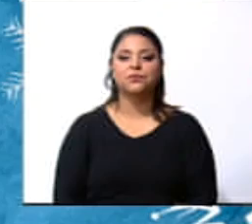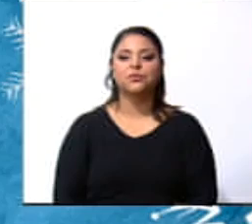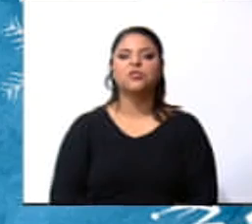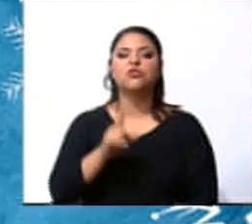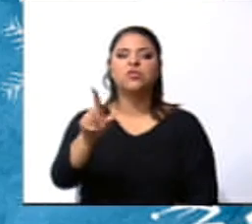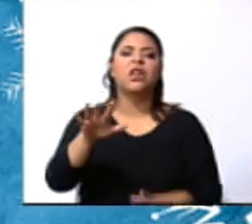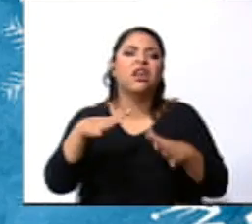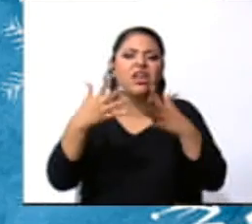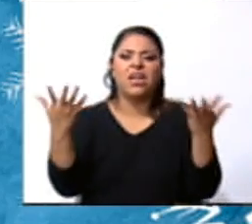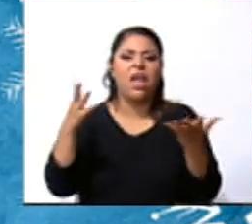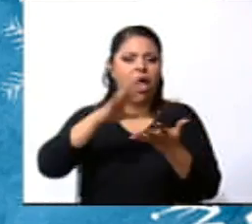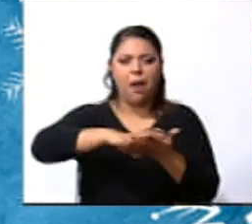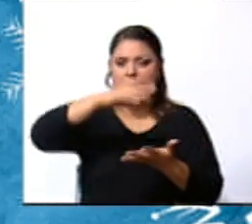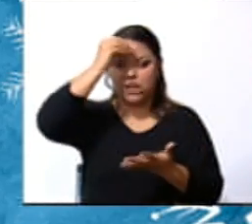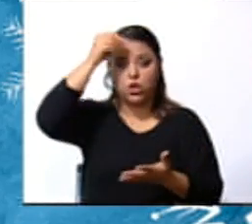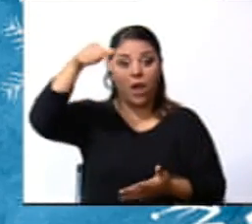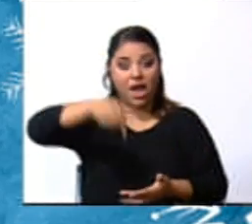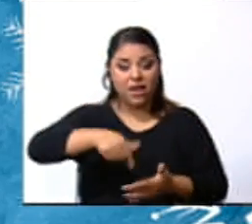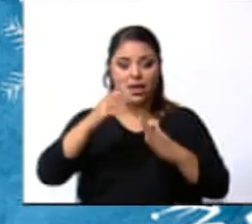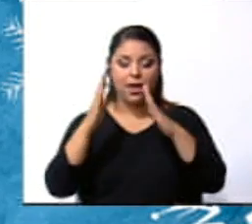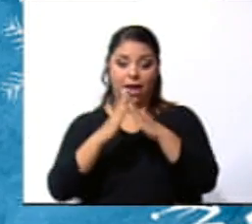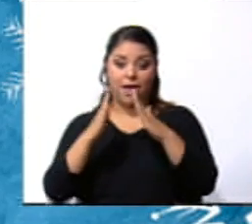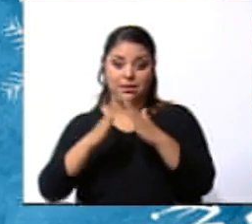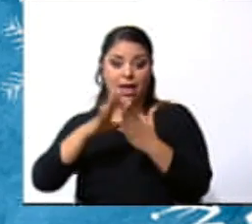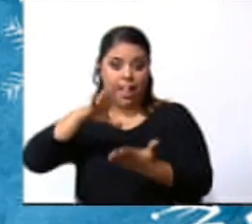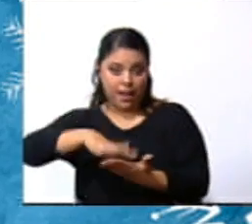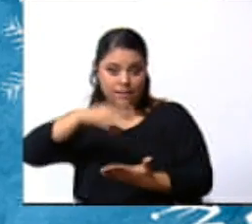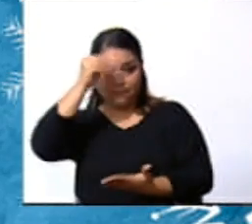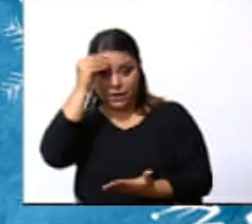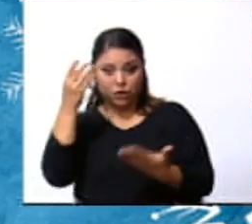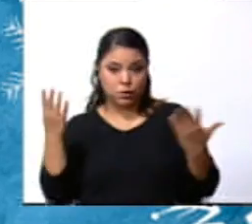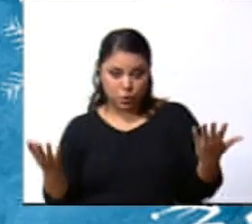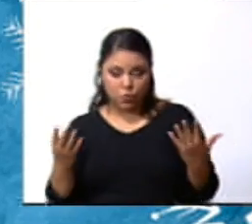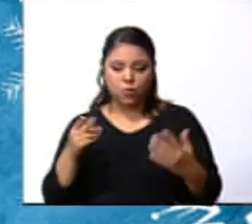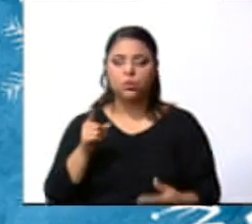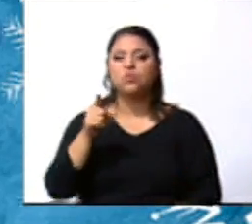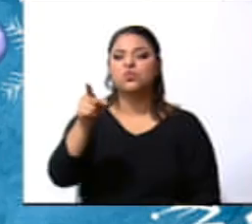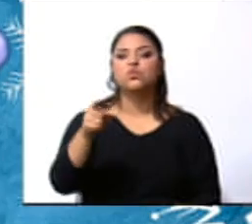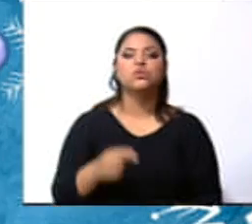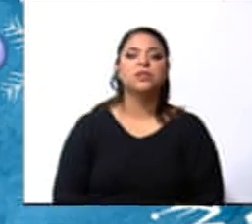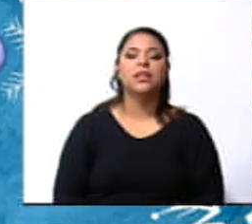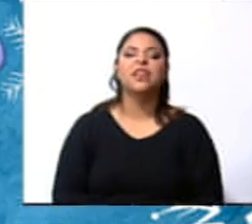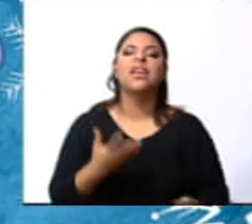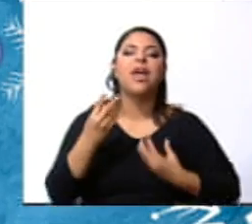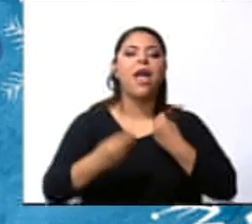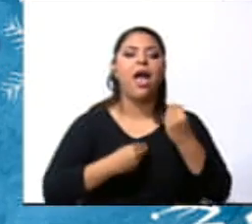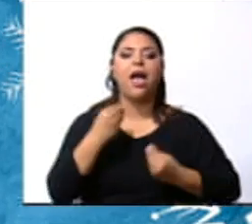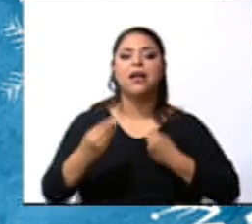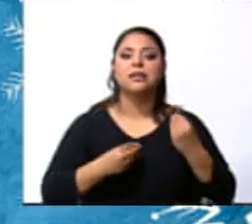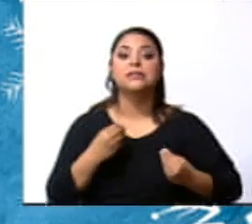learn at Learning at Home? And what do you do in case of an earthquake? Hello,